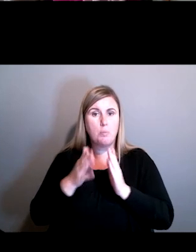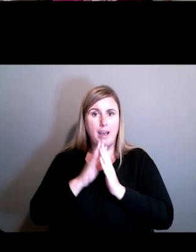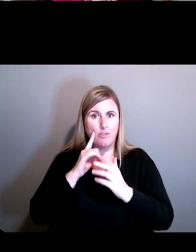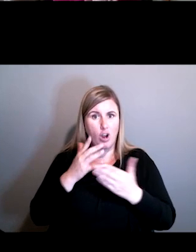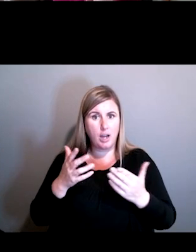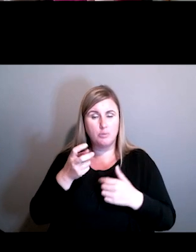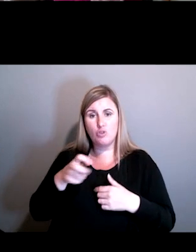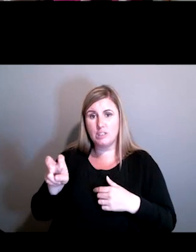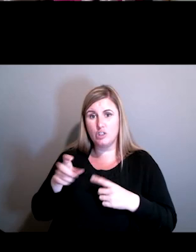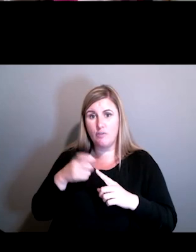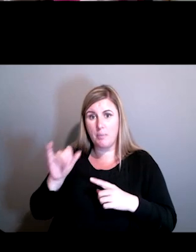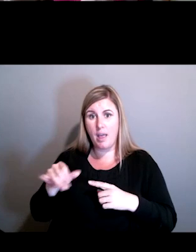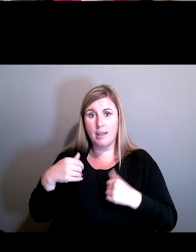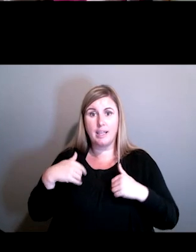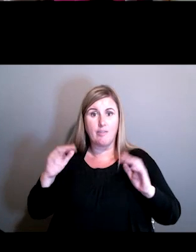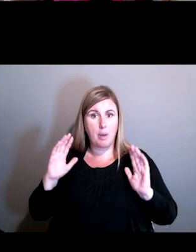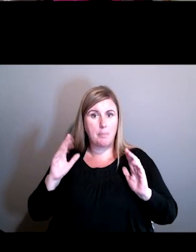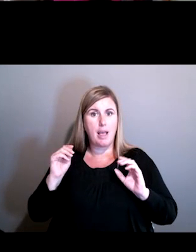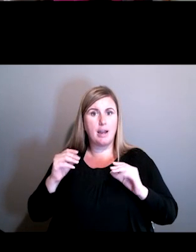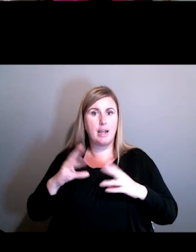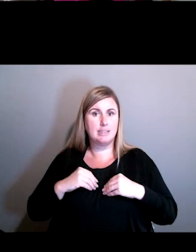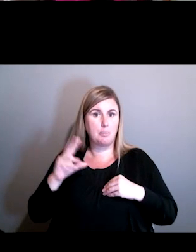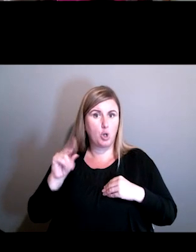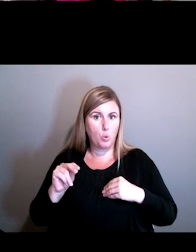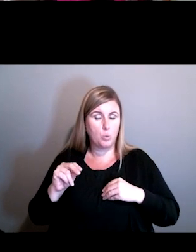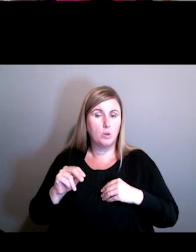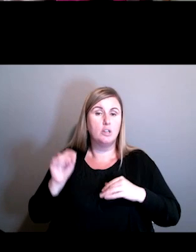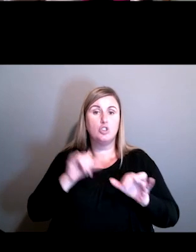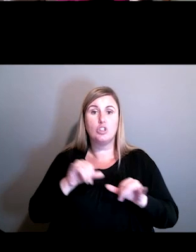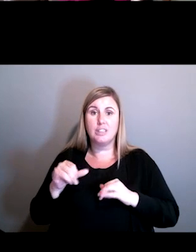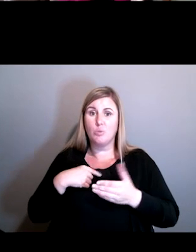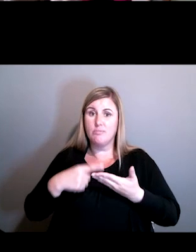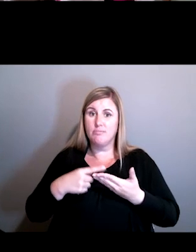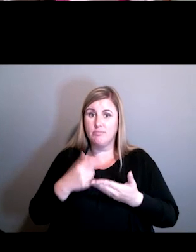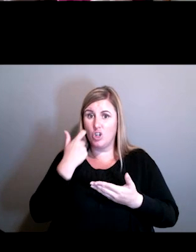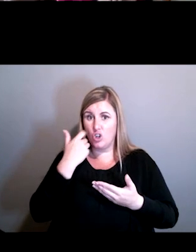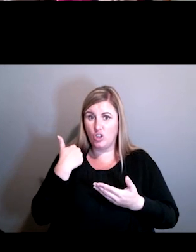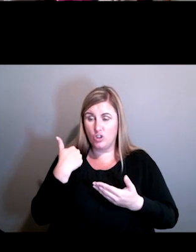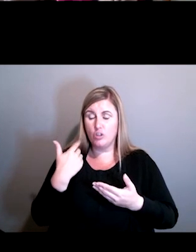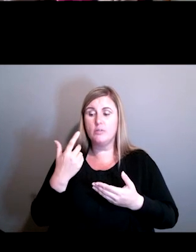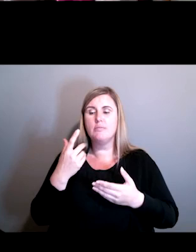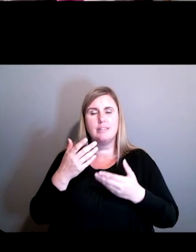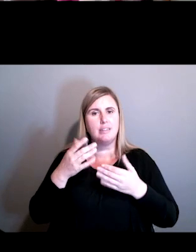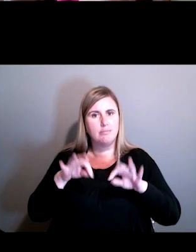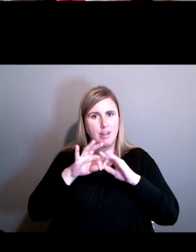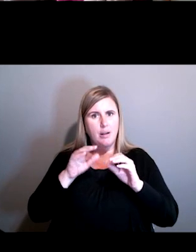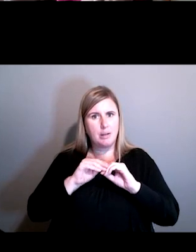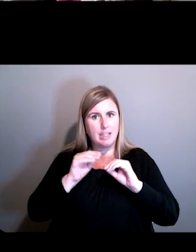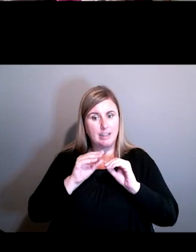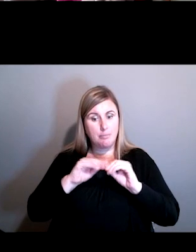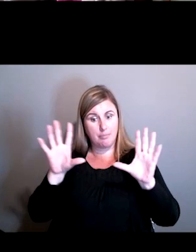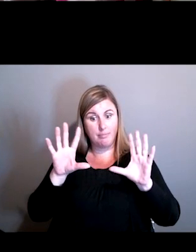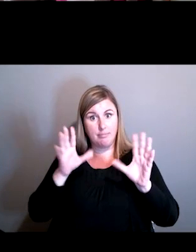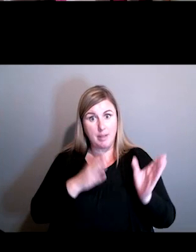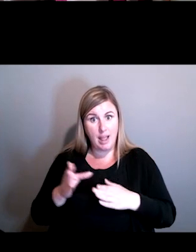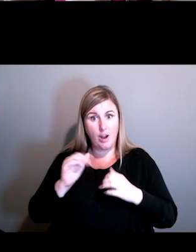and accept no. Just like we talked about earlier, it is critical to have a clear plan of how to teach and implement these behavior procedures. If we don't teach them